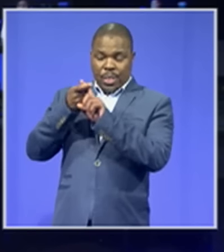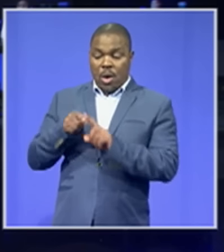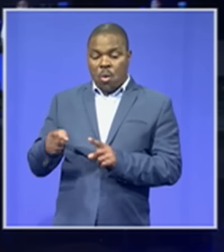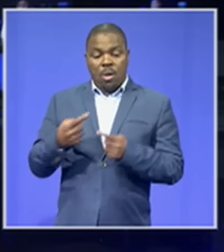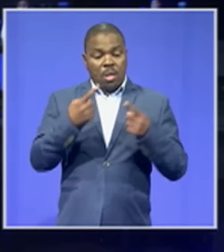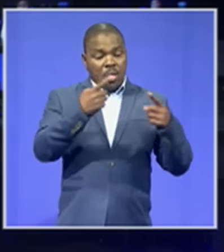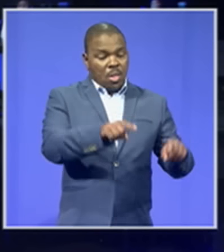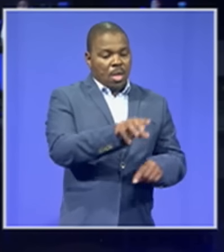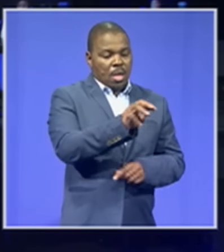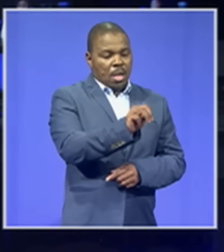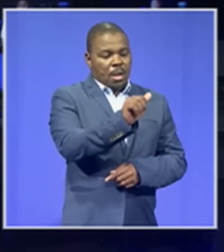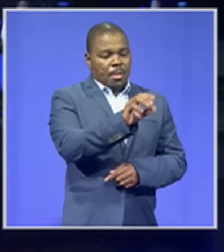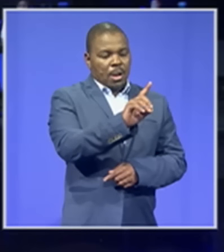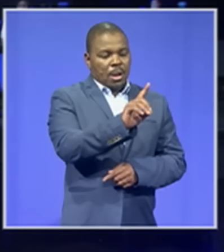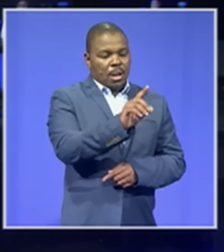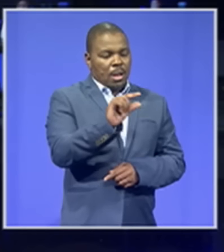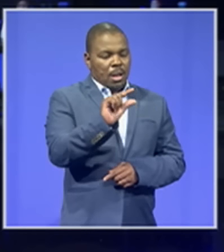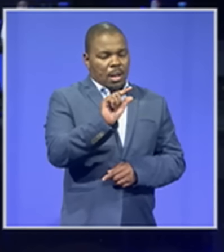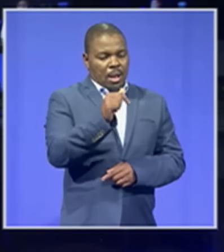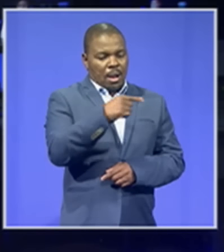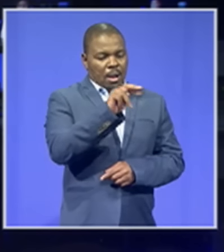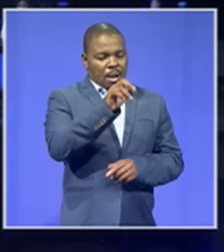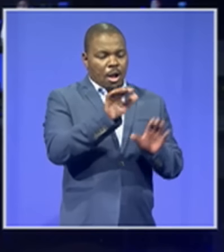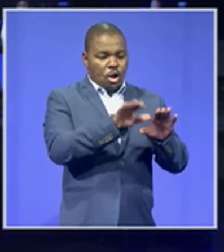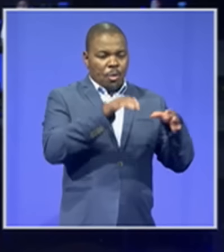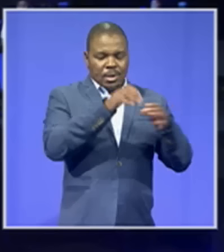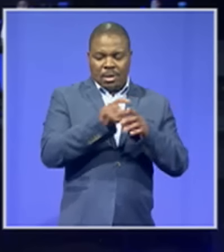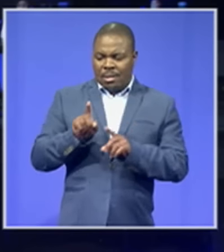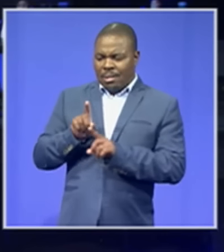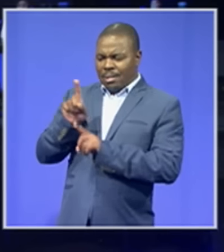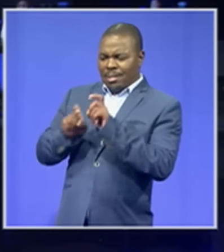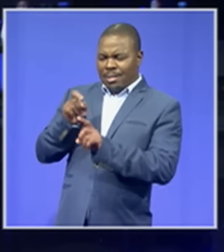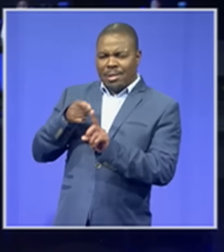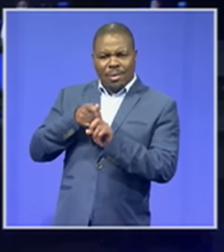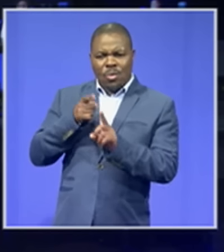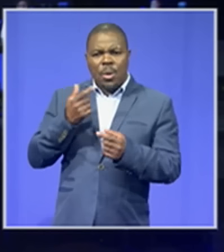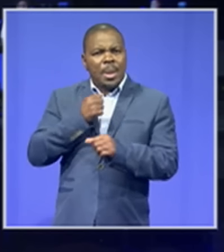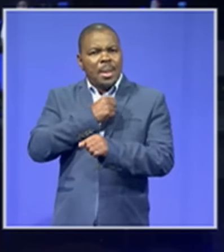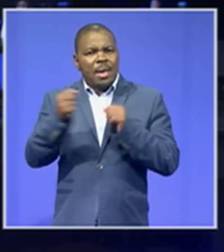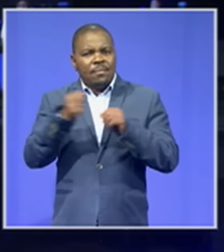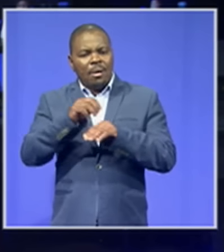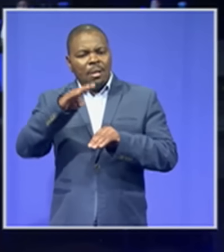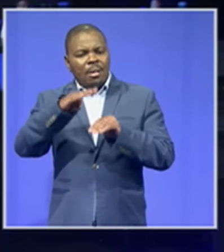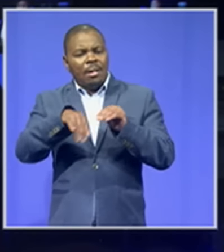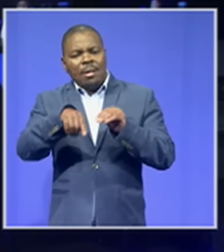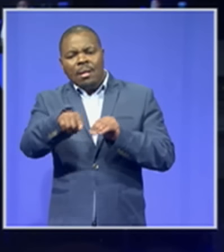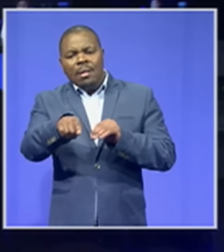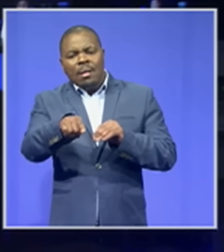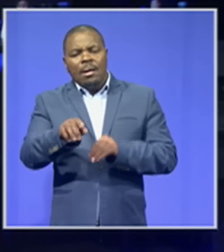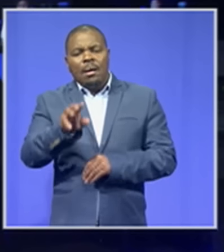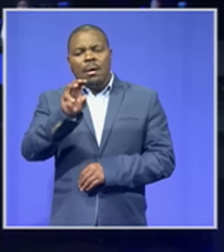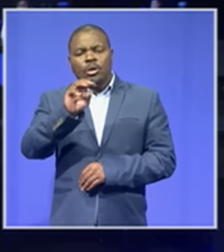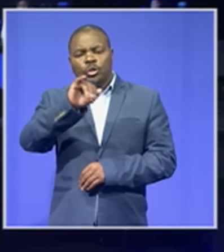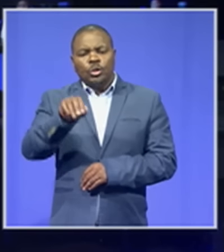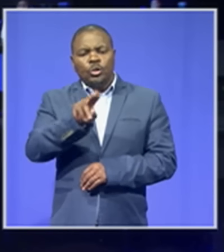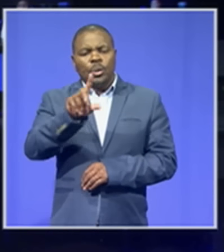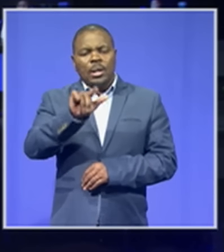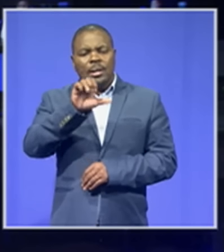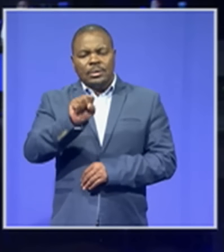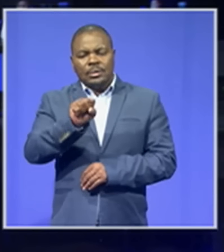ka morao hore a hlolehe ho fana ka tlhaloso ya ho hloleha ha hae ho nka bohato nakong eo mokomishenara Julius Mkhwanazi a ntseng a